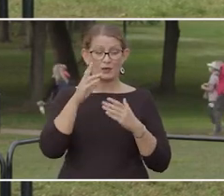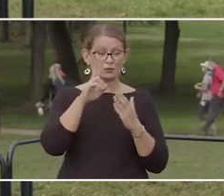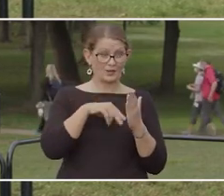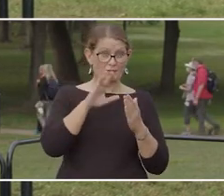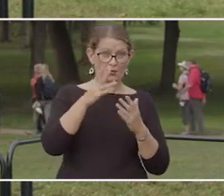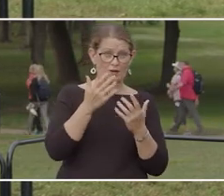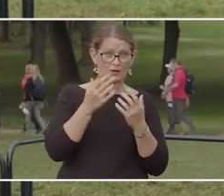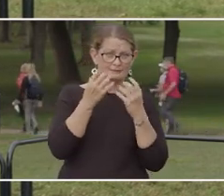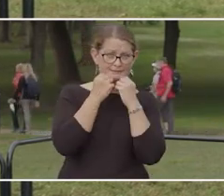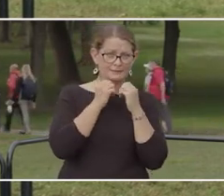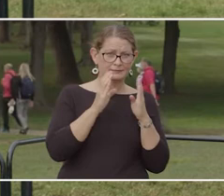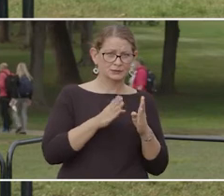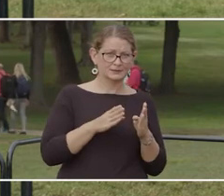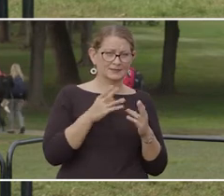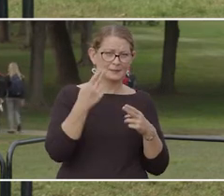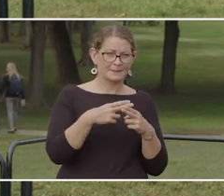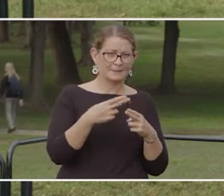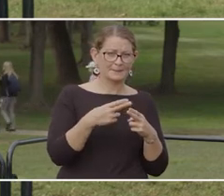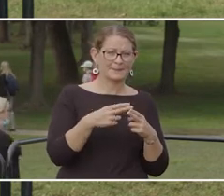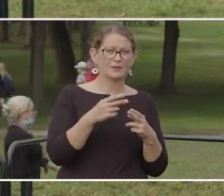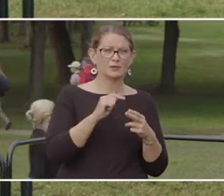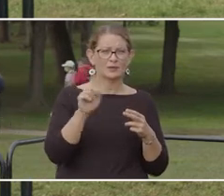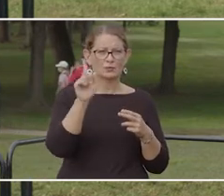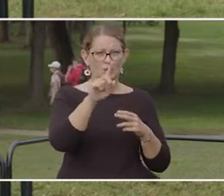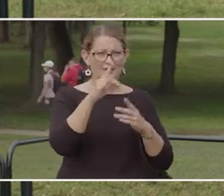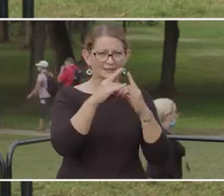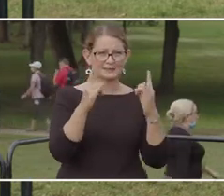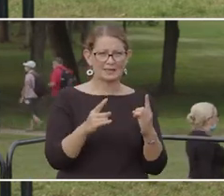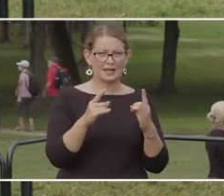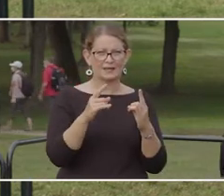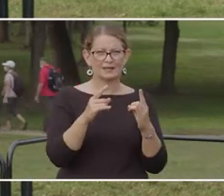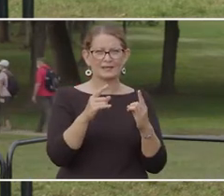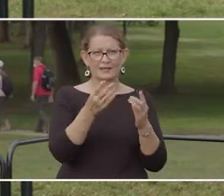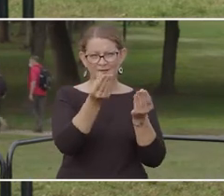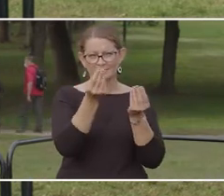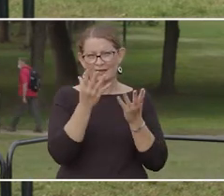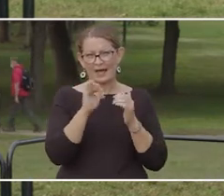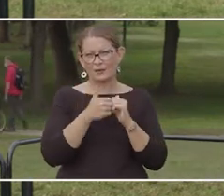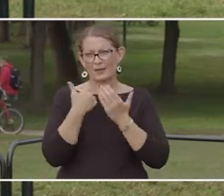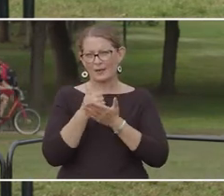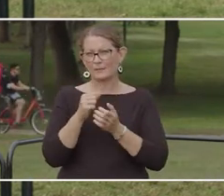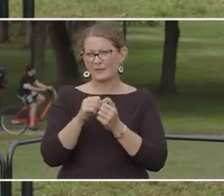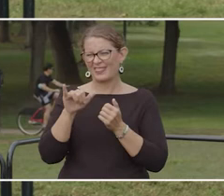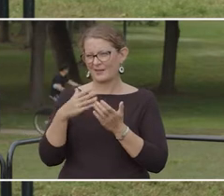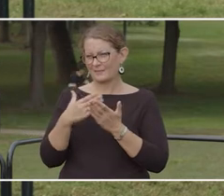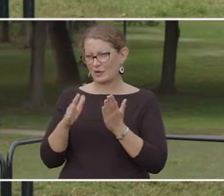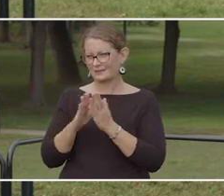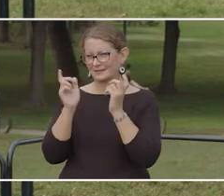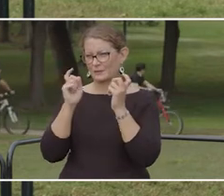loved one's name, then you can go to the tent and they'll tell you how you can help us with that part of the ceremony today.